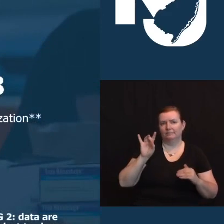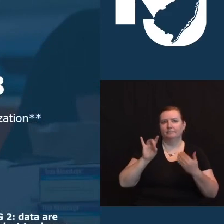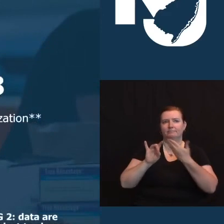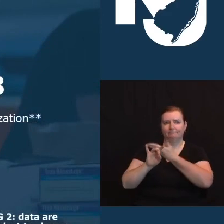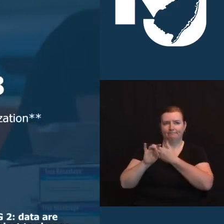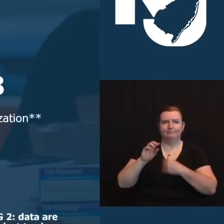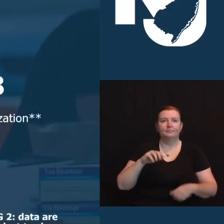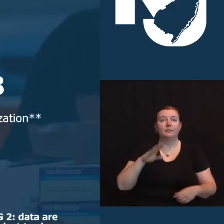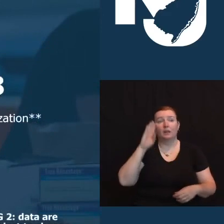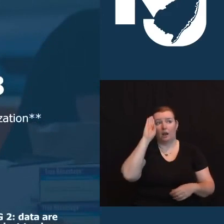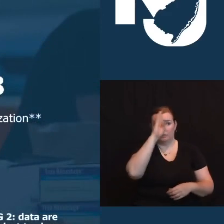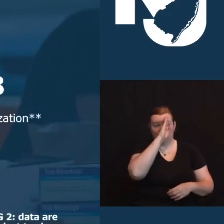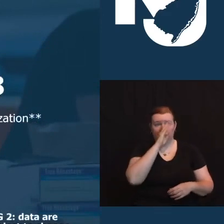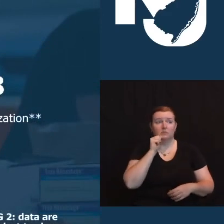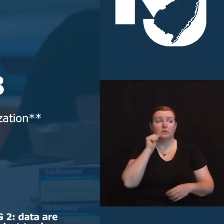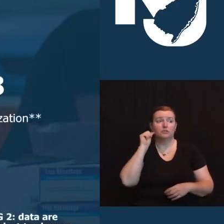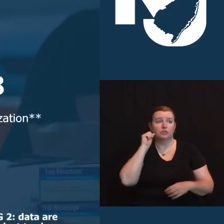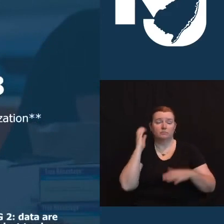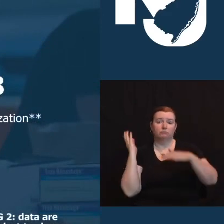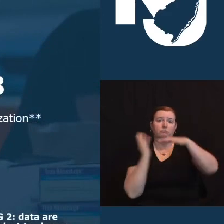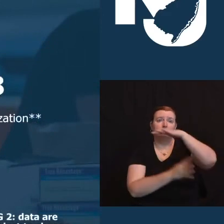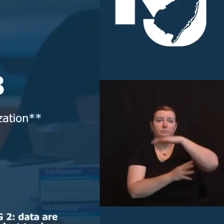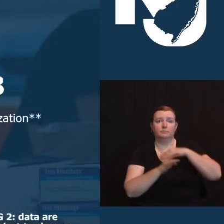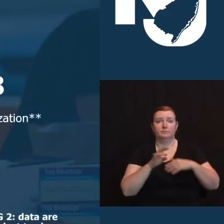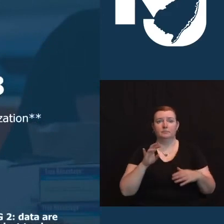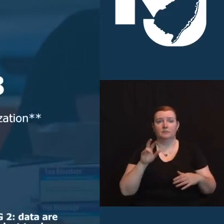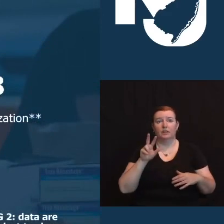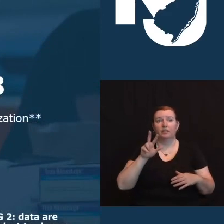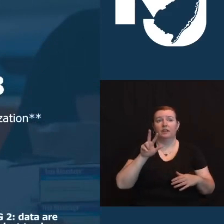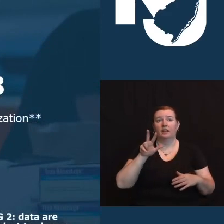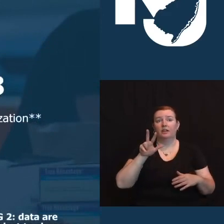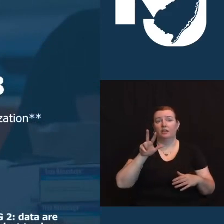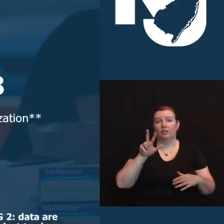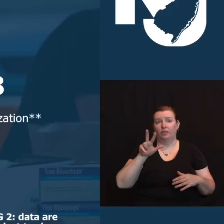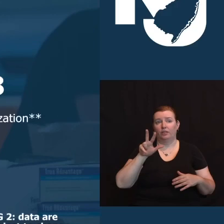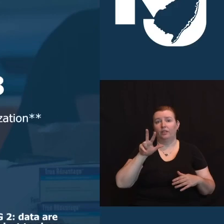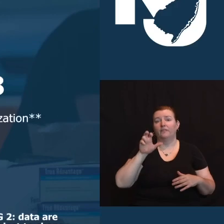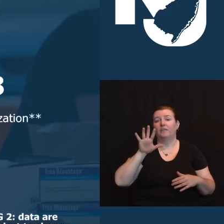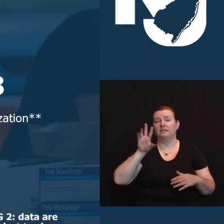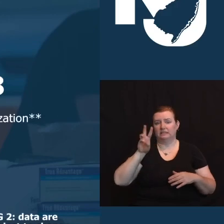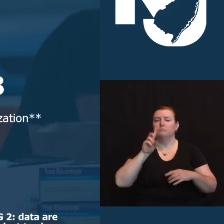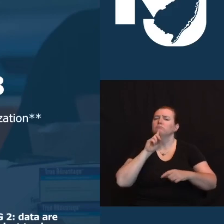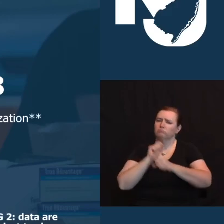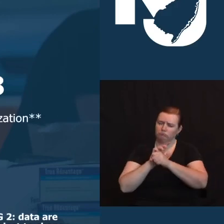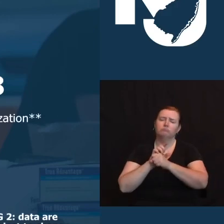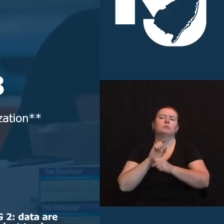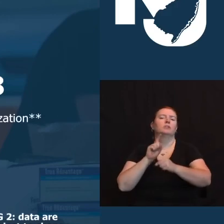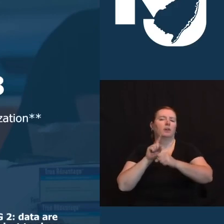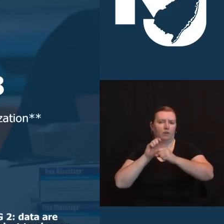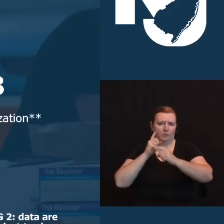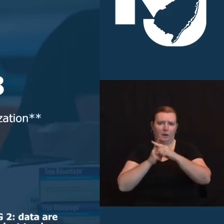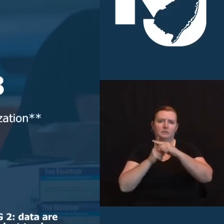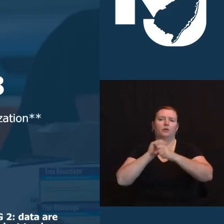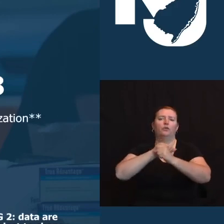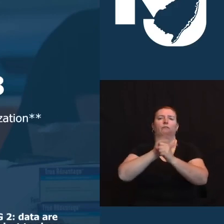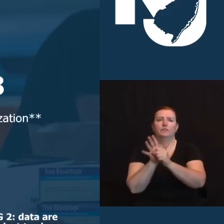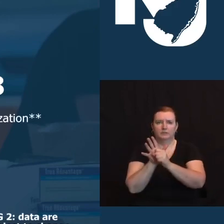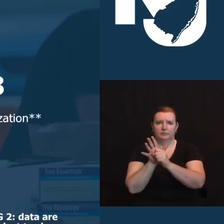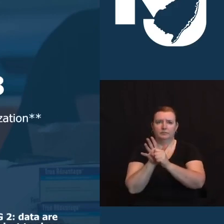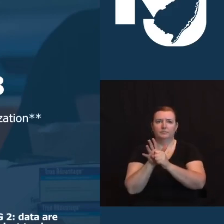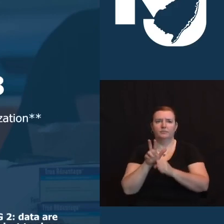were 356 confirmed COVID-19 patients, another 382 patients listed as persons